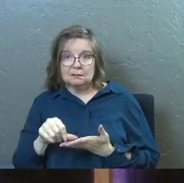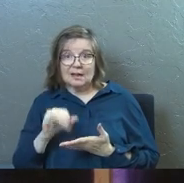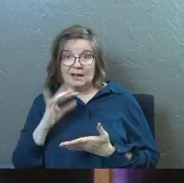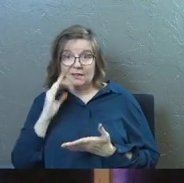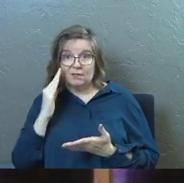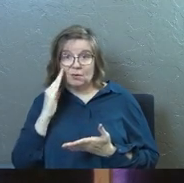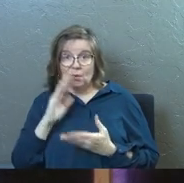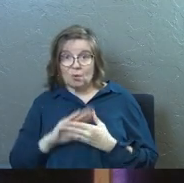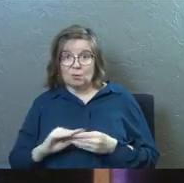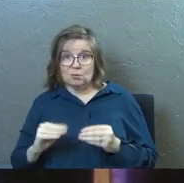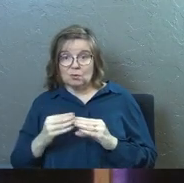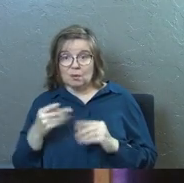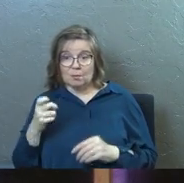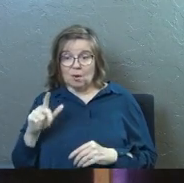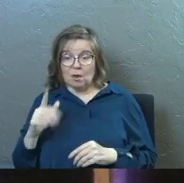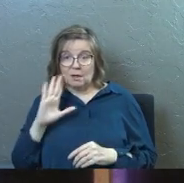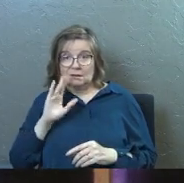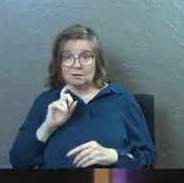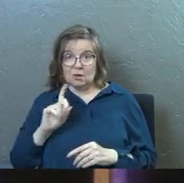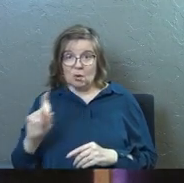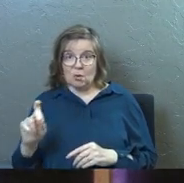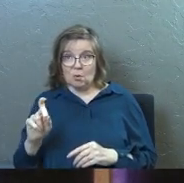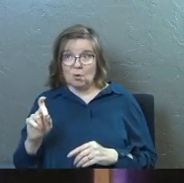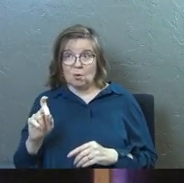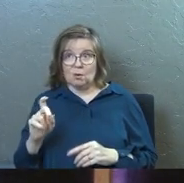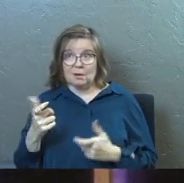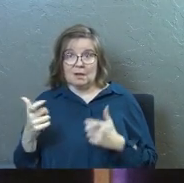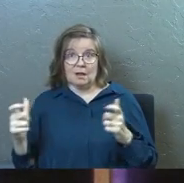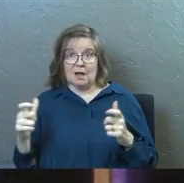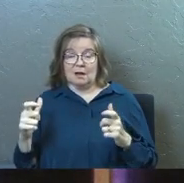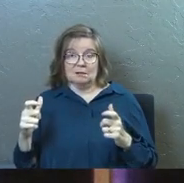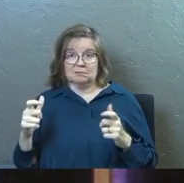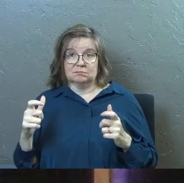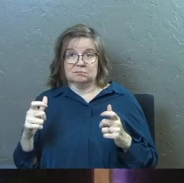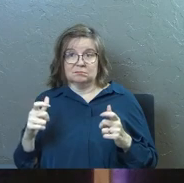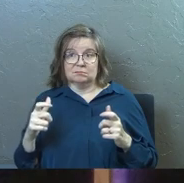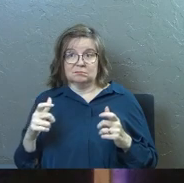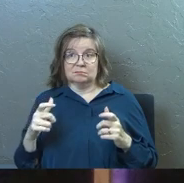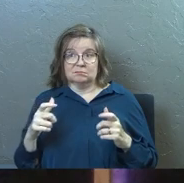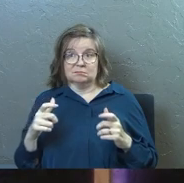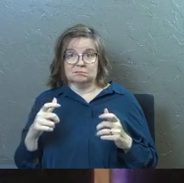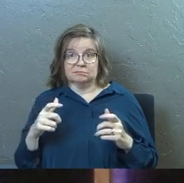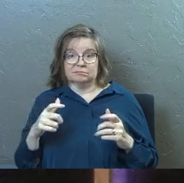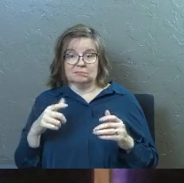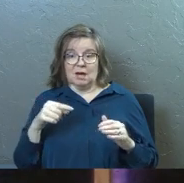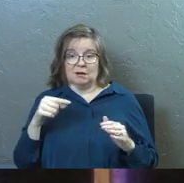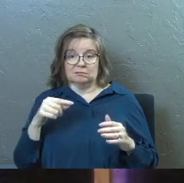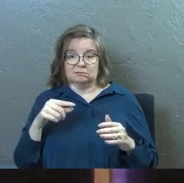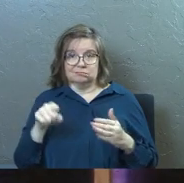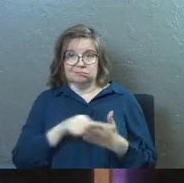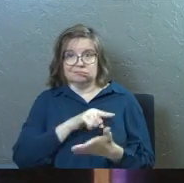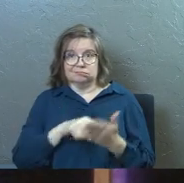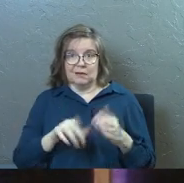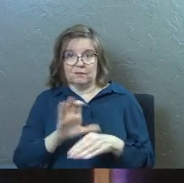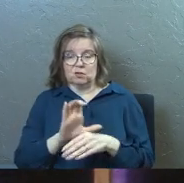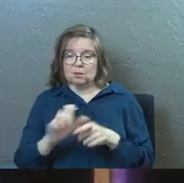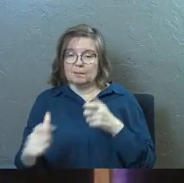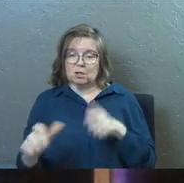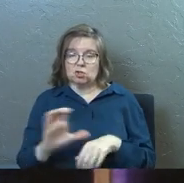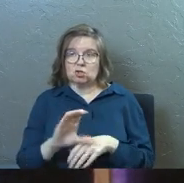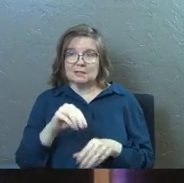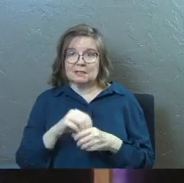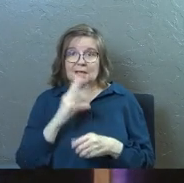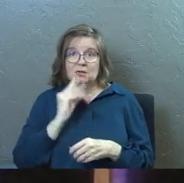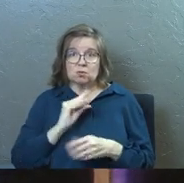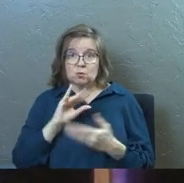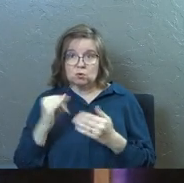And if you know the story, Paul's about to go on and do a whole ton of persecution against the church. The church was this mega church inside